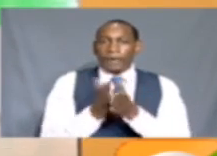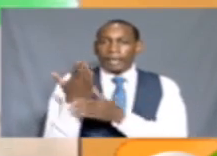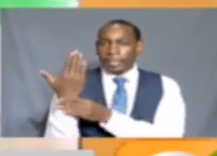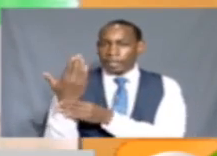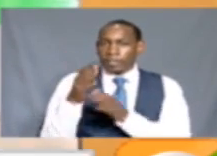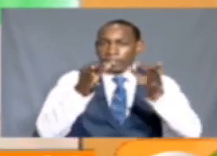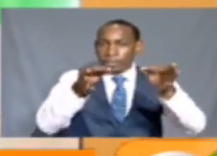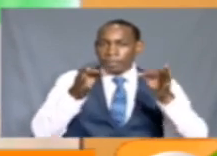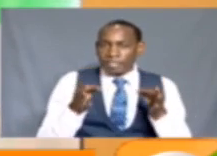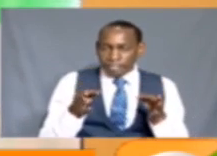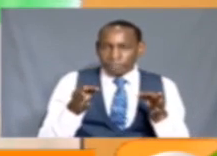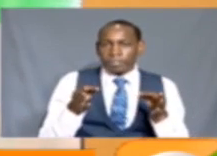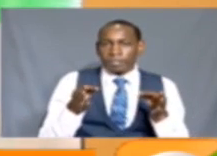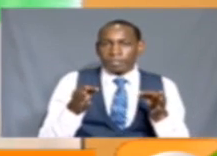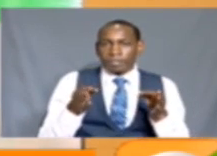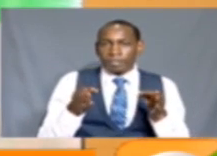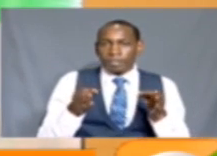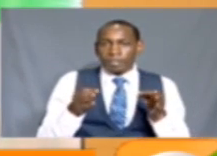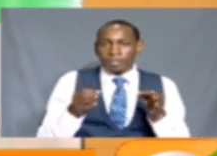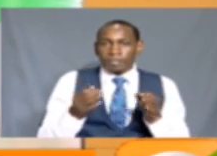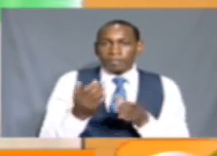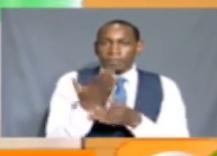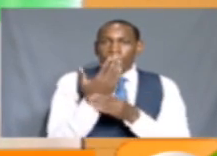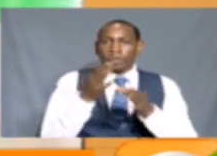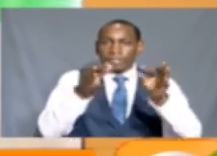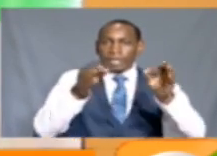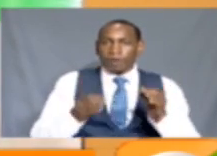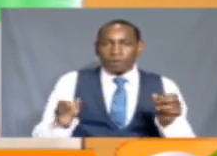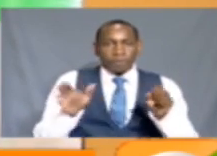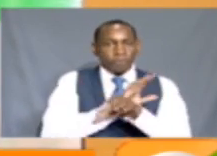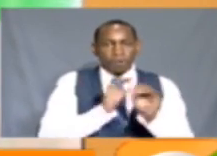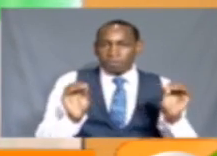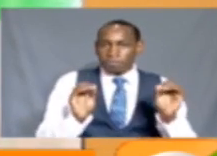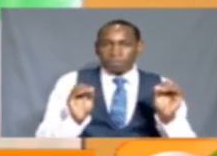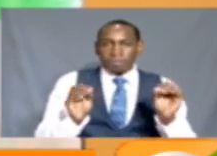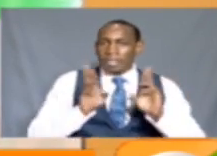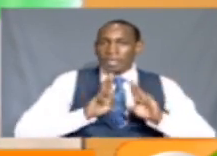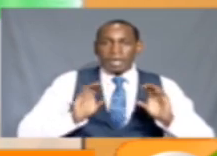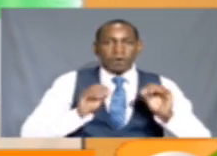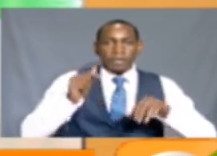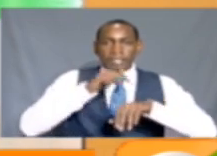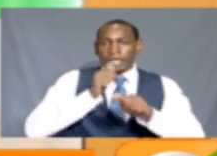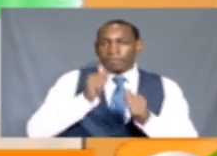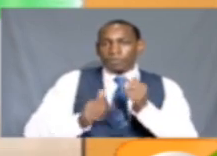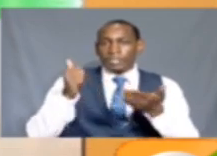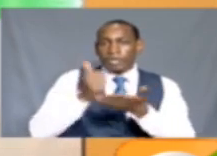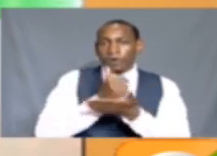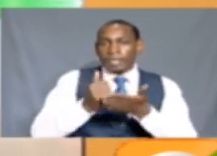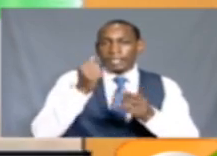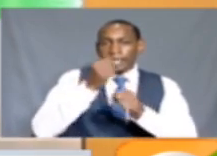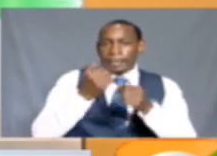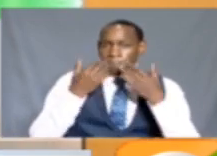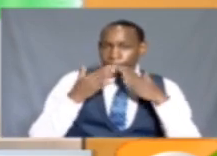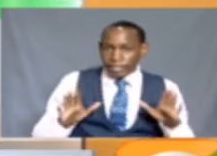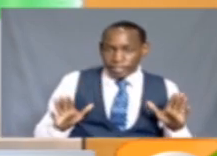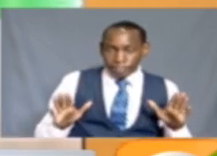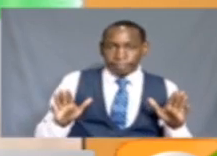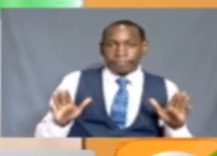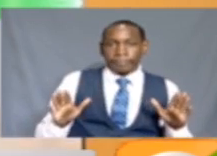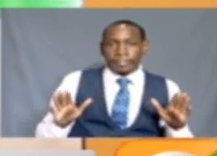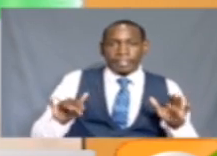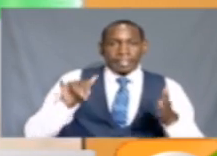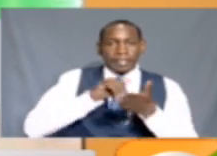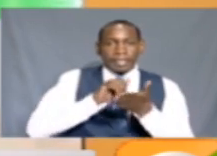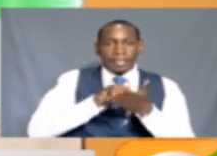of accounts. So the books of account are incomplete, or they're not available at the time when the audit is done. And